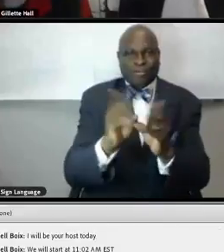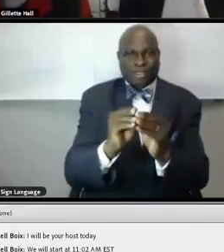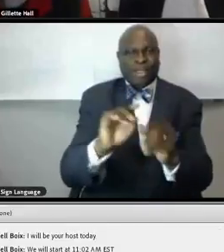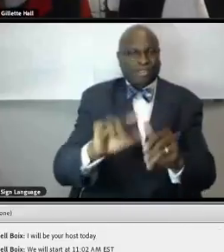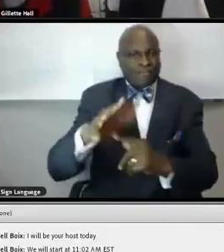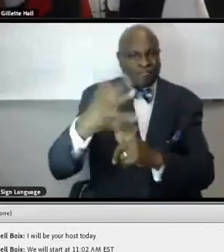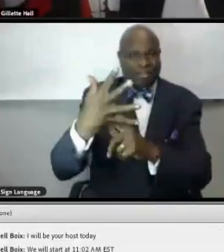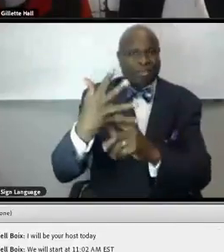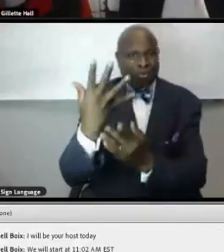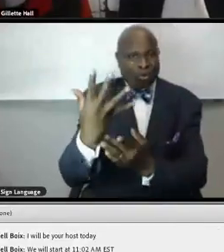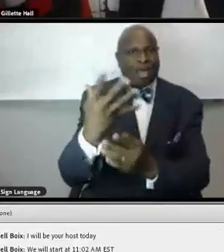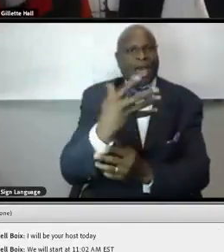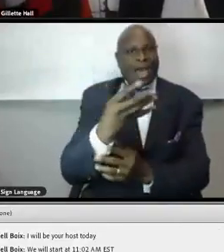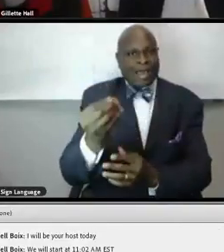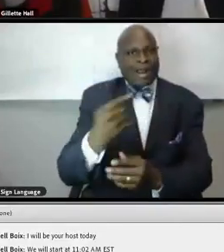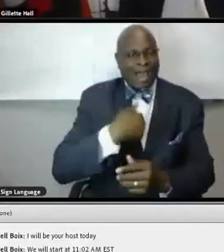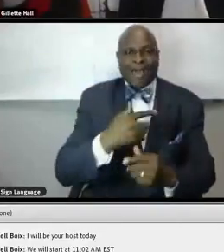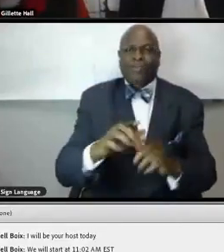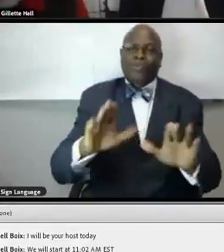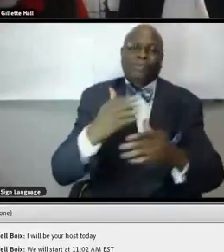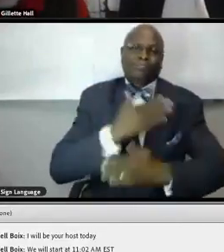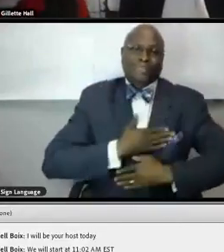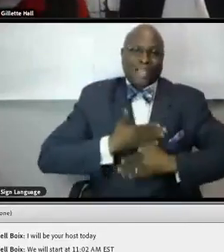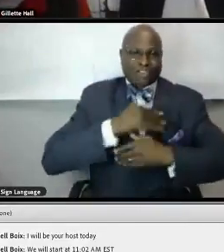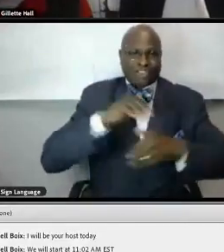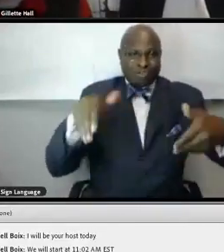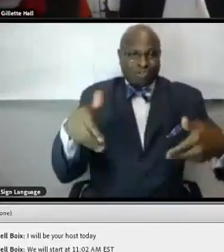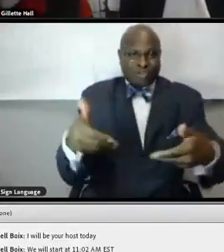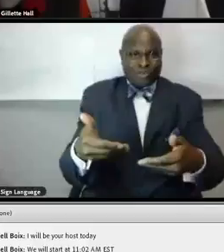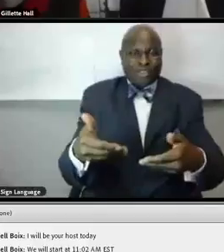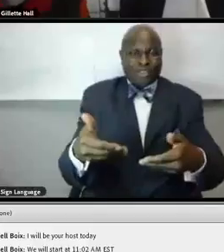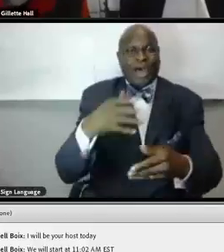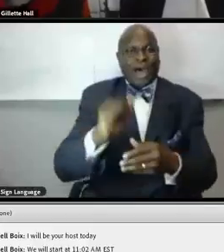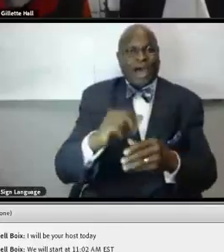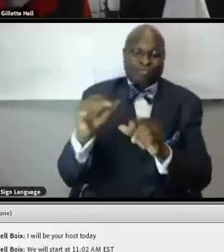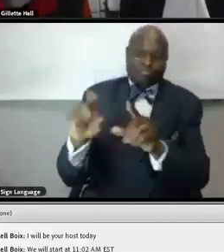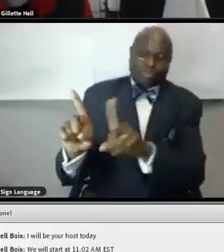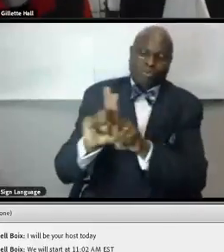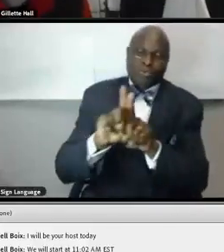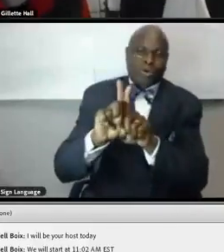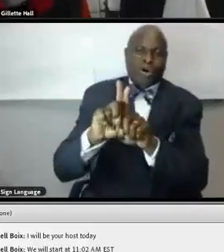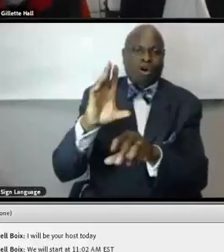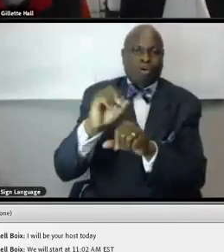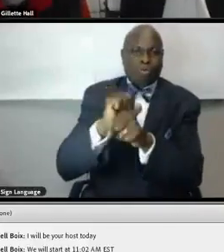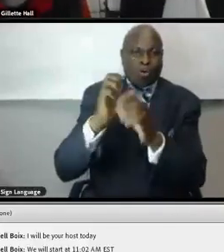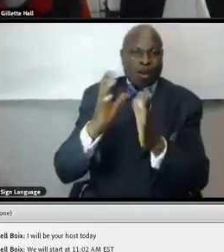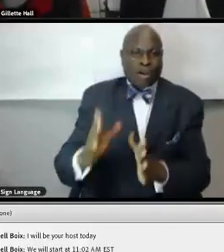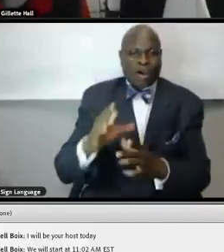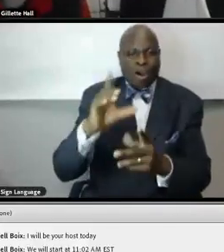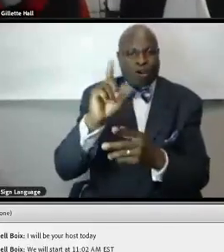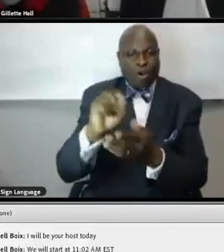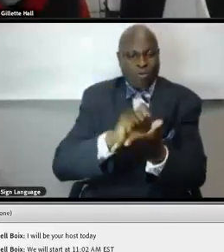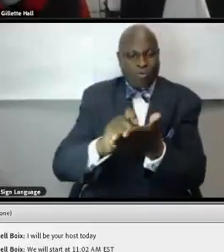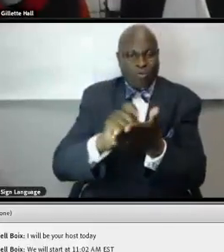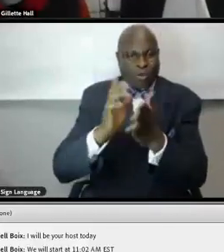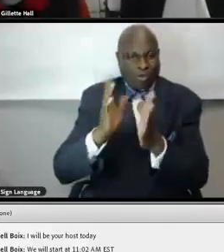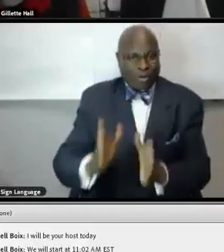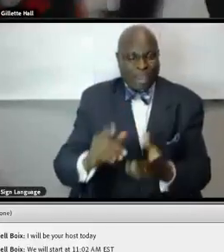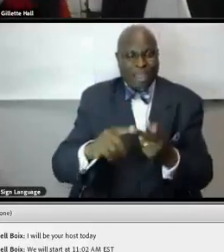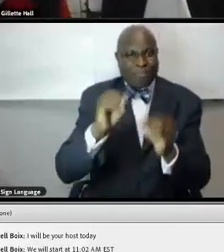of our webinars, and I have great pleasure in introducing a colleague, a co-author, and